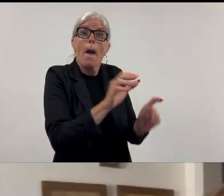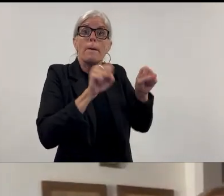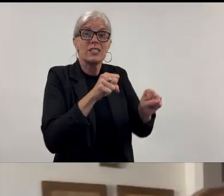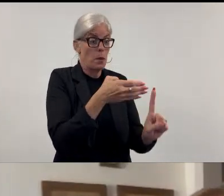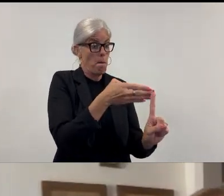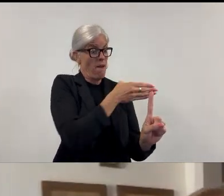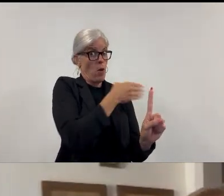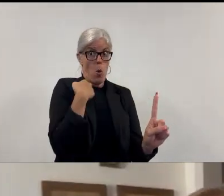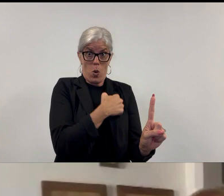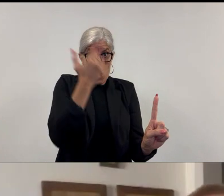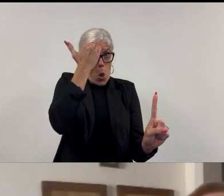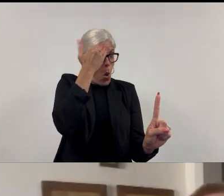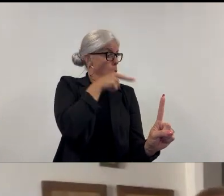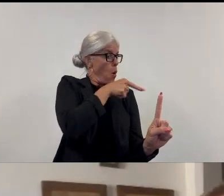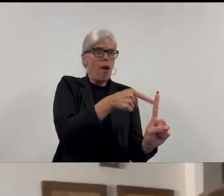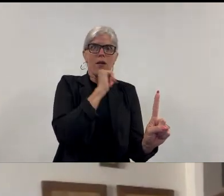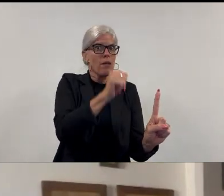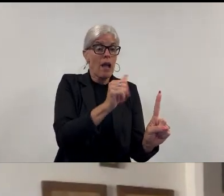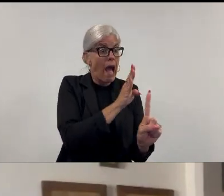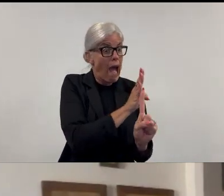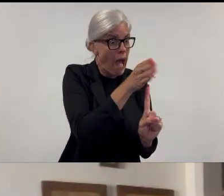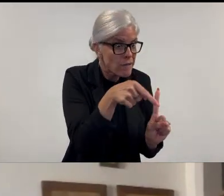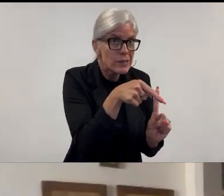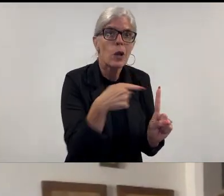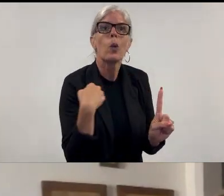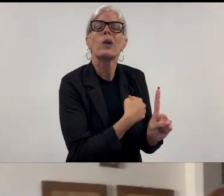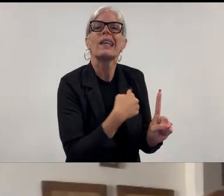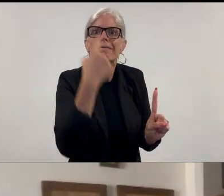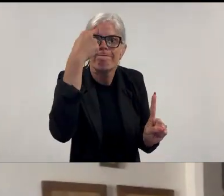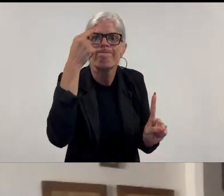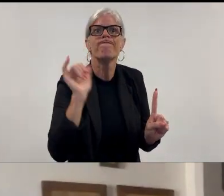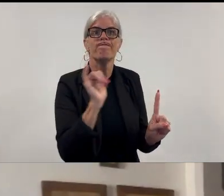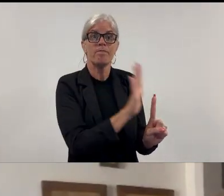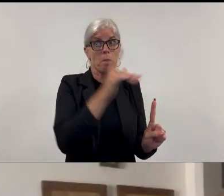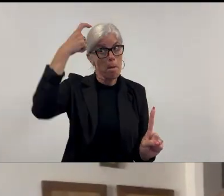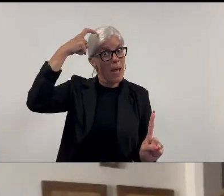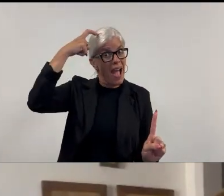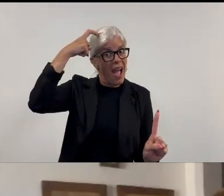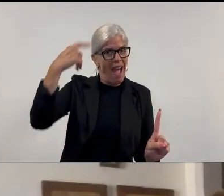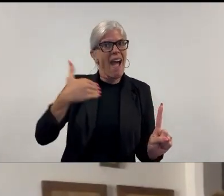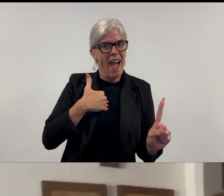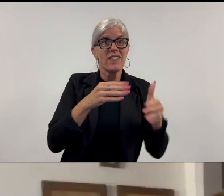principle, because there is no limit. You don't know what the potential of that child was prior to injury.